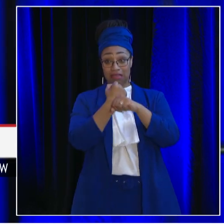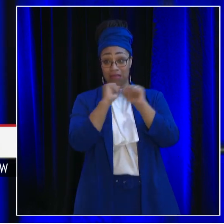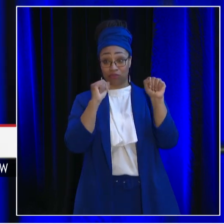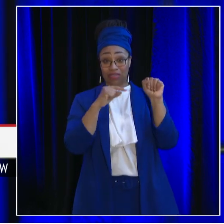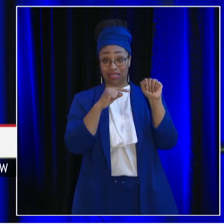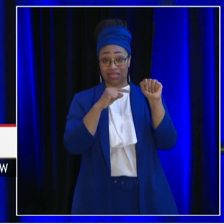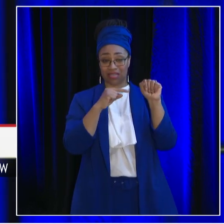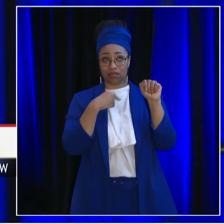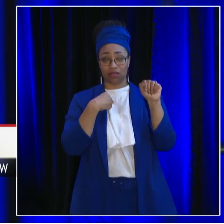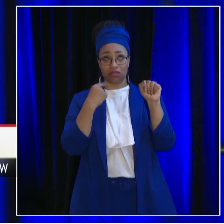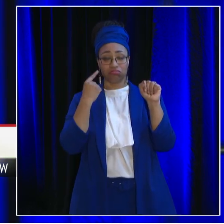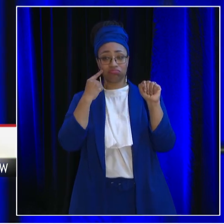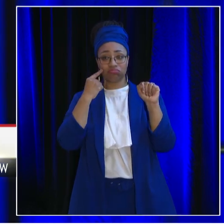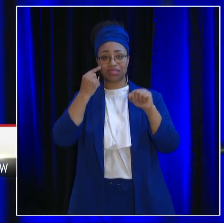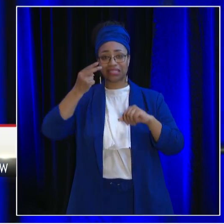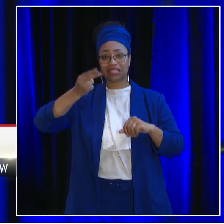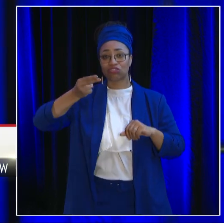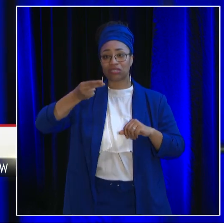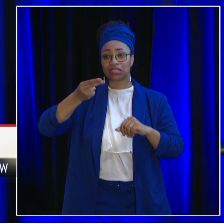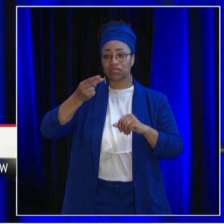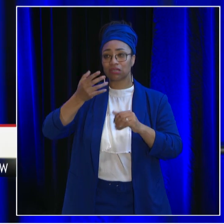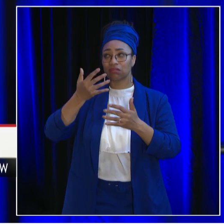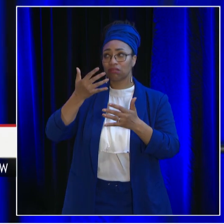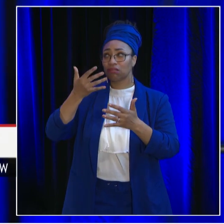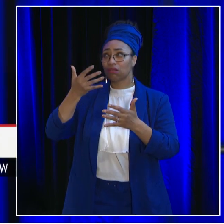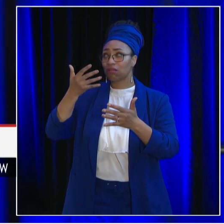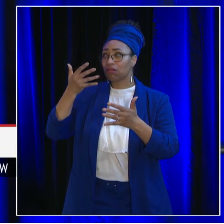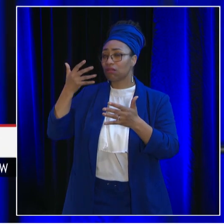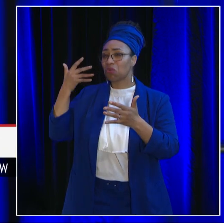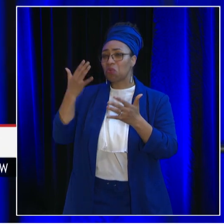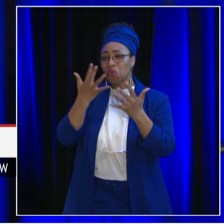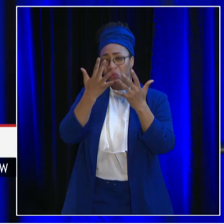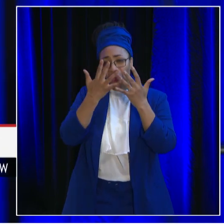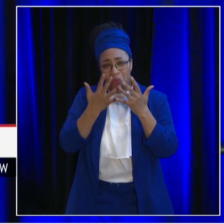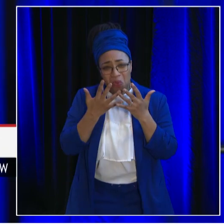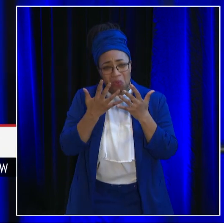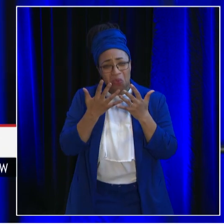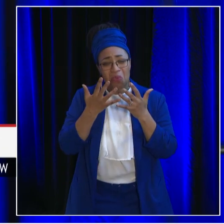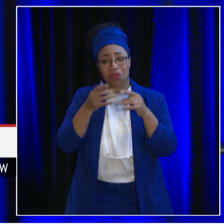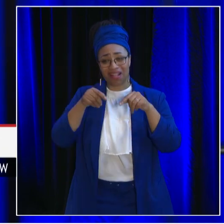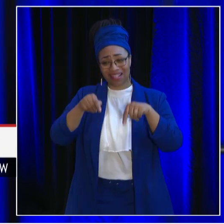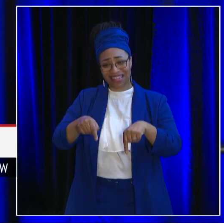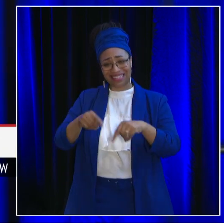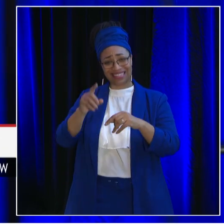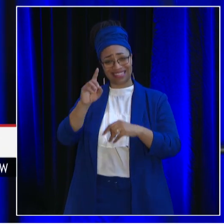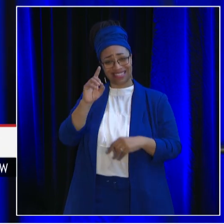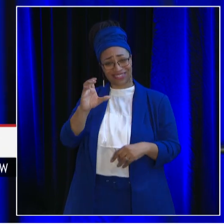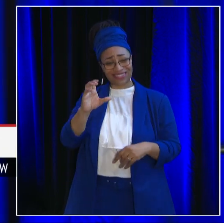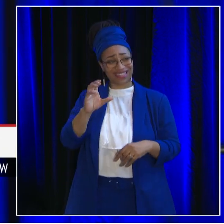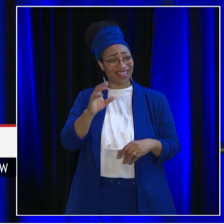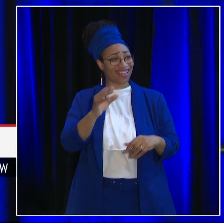of our city and of this country, it is also, in my view, an occasion to think about statehood.